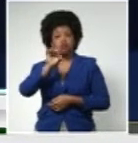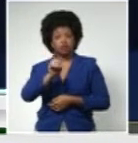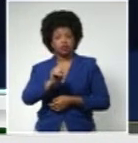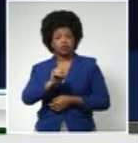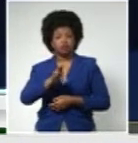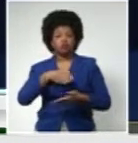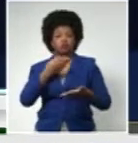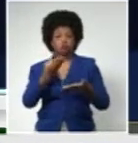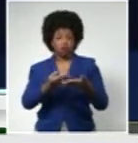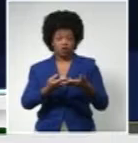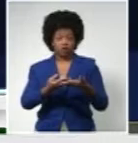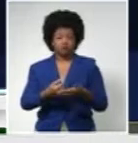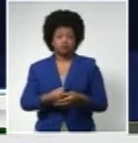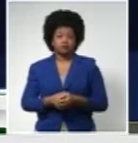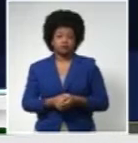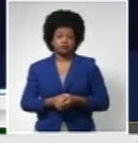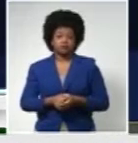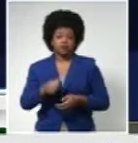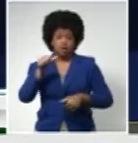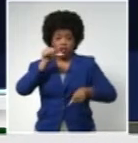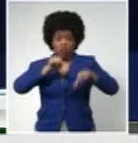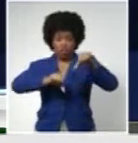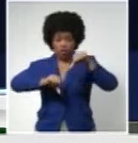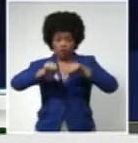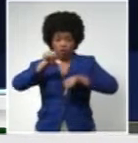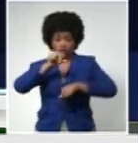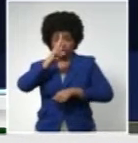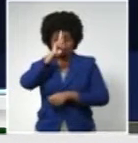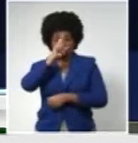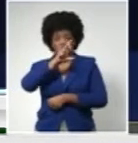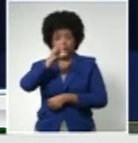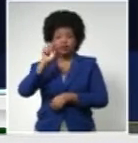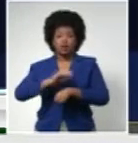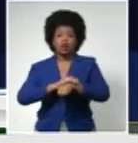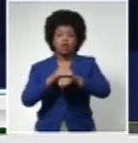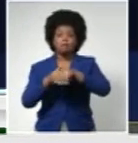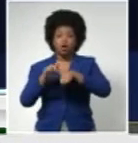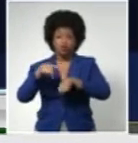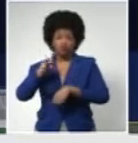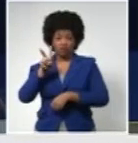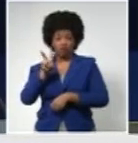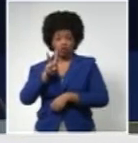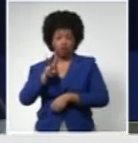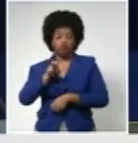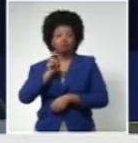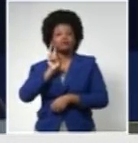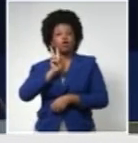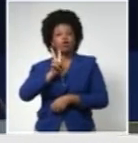laboratory, 287 samples processed yesterday.